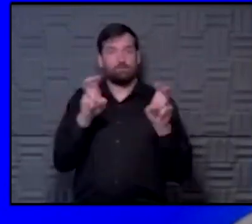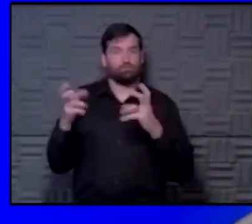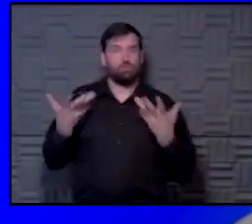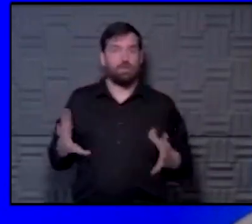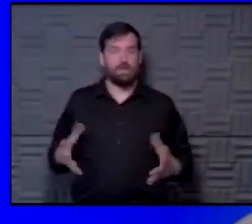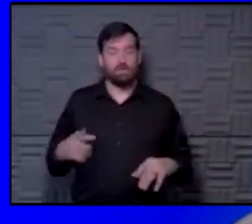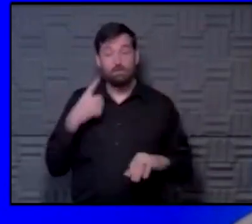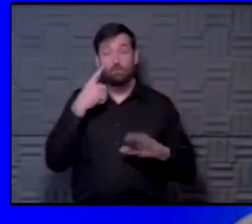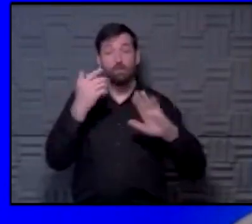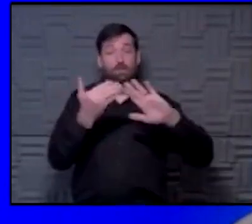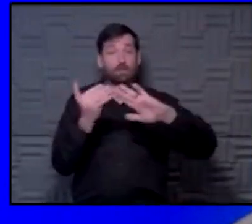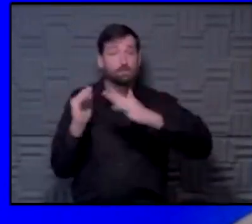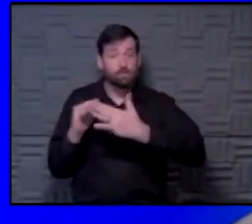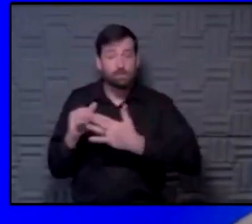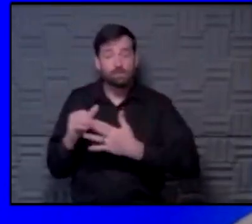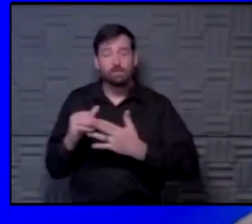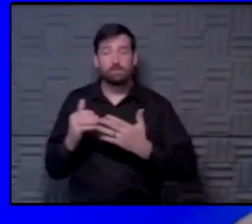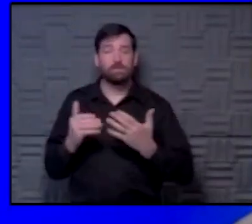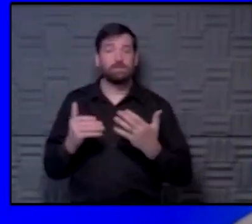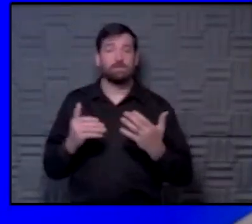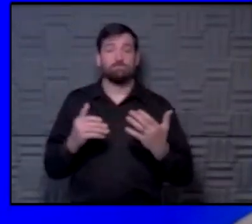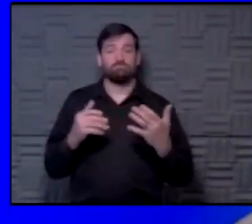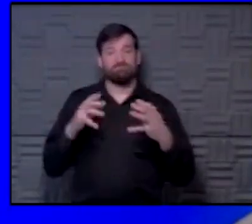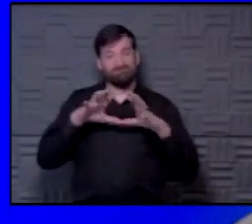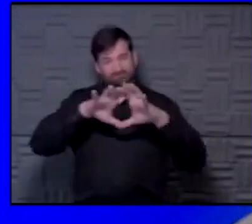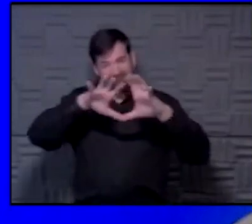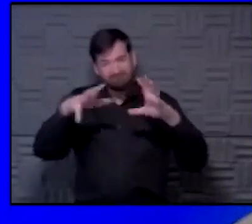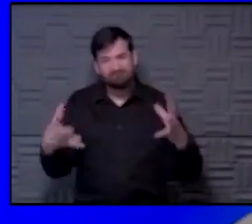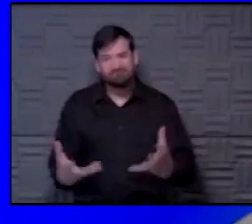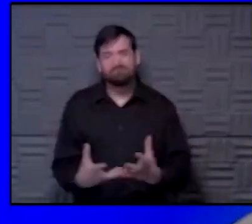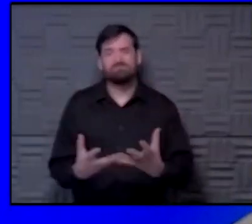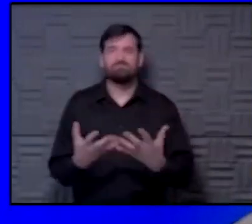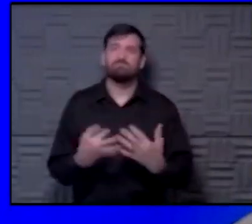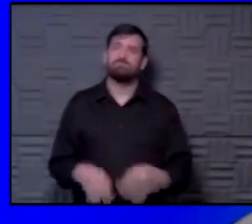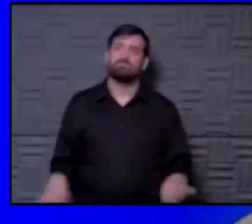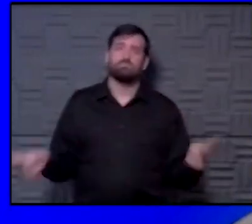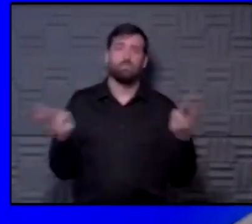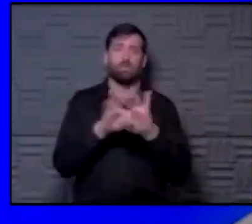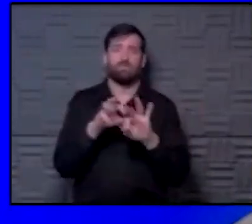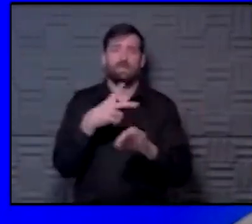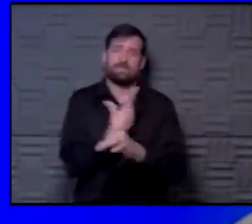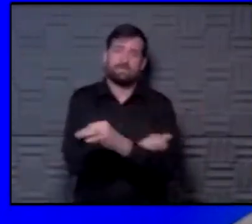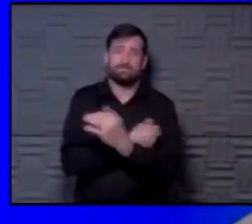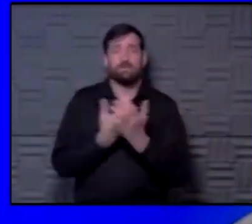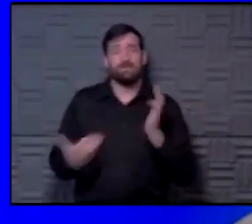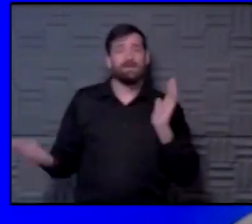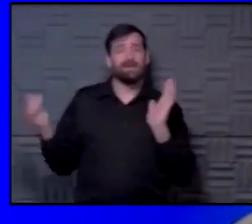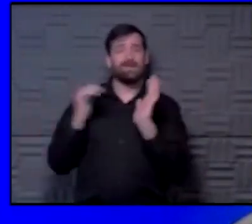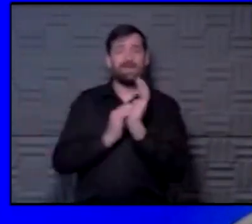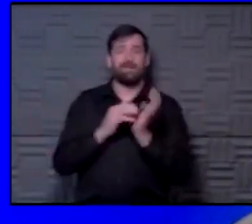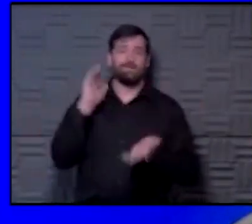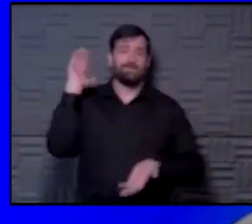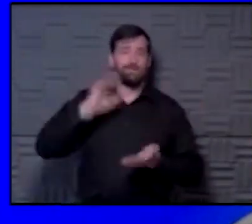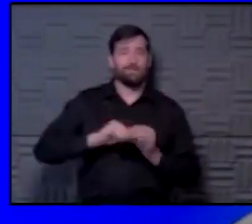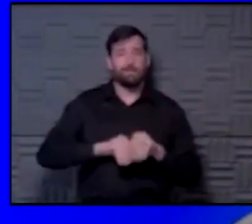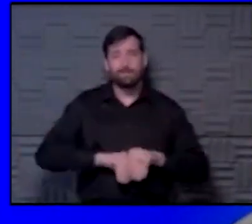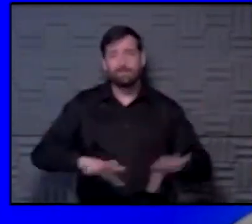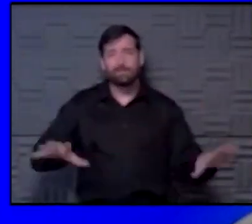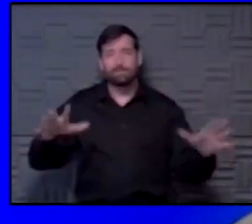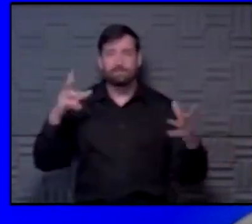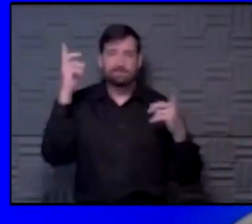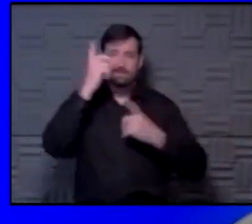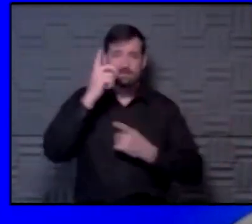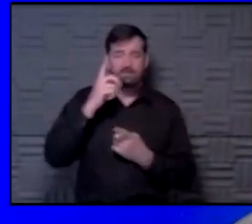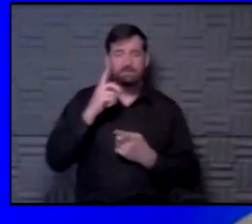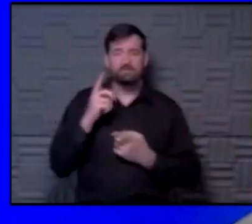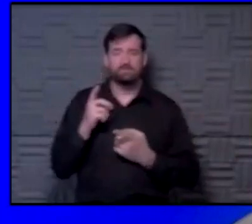For the community and, globally, I think it's very important to get vaccines, again, to help reduce the spread of disease, help reduce